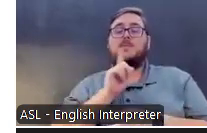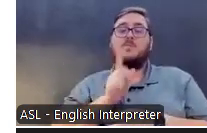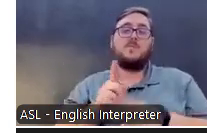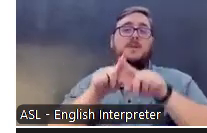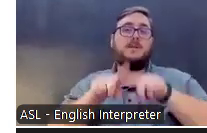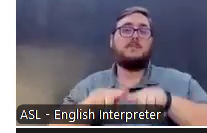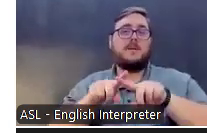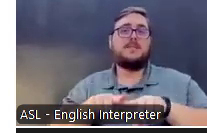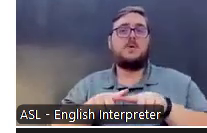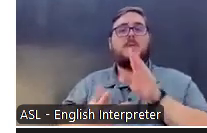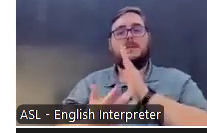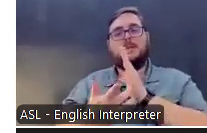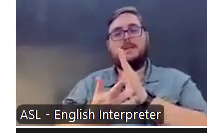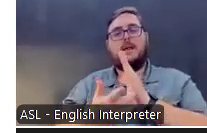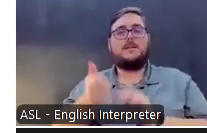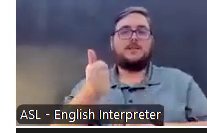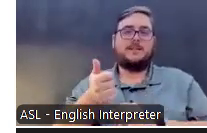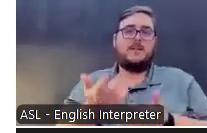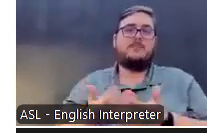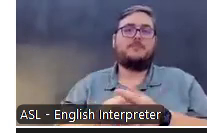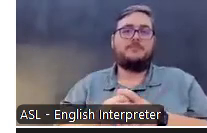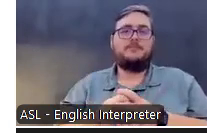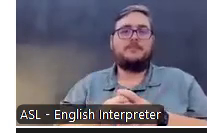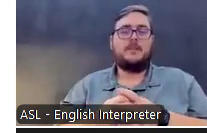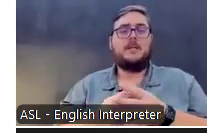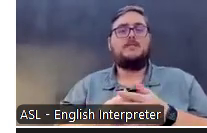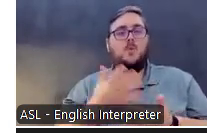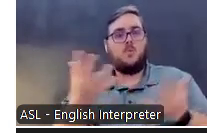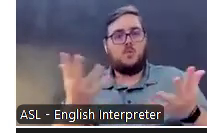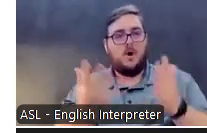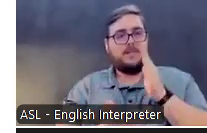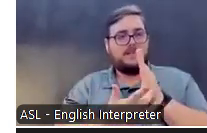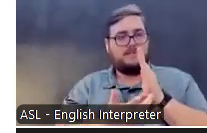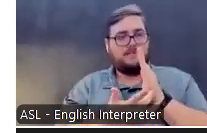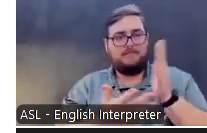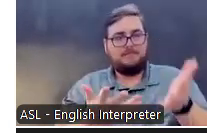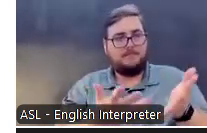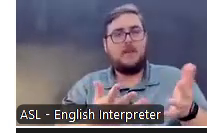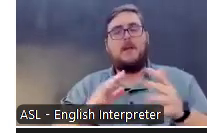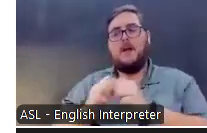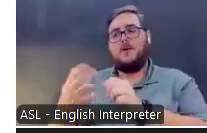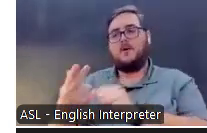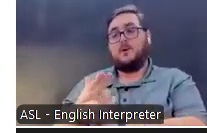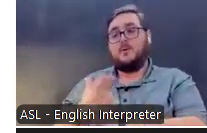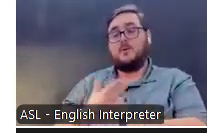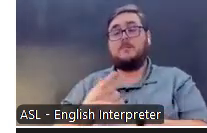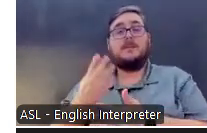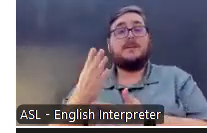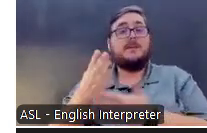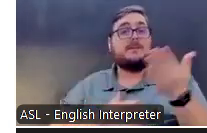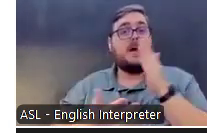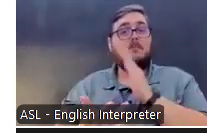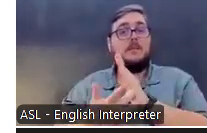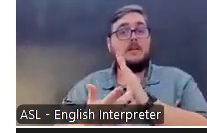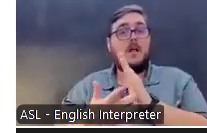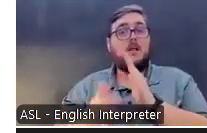assistive technology device and its usage. Some assistive technology is going to benefit from having